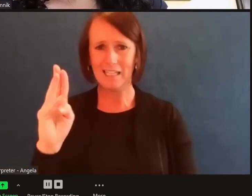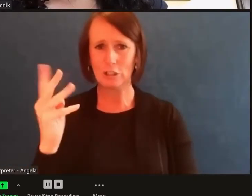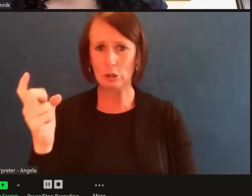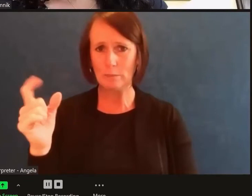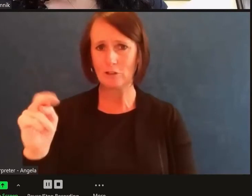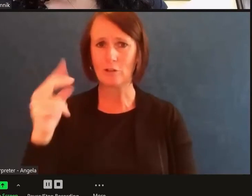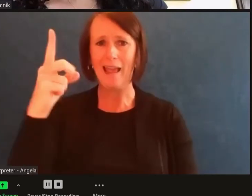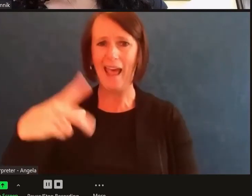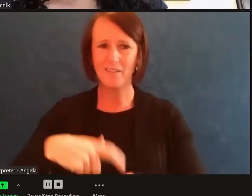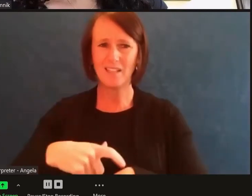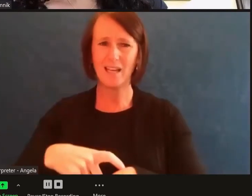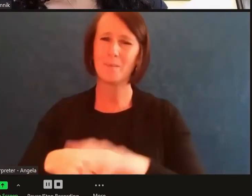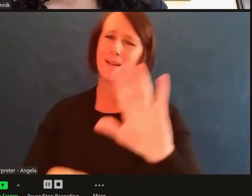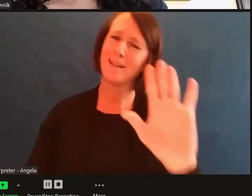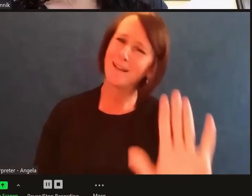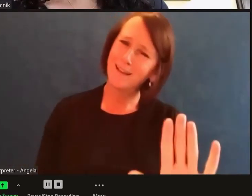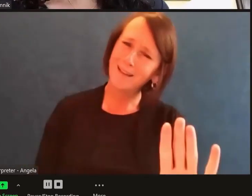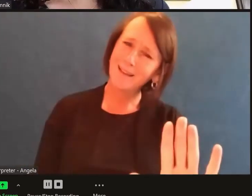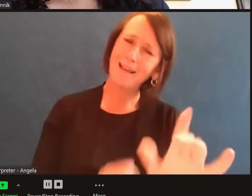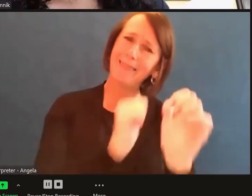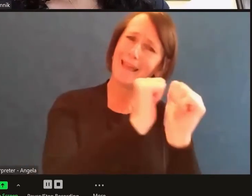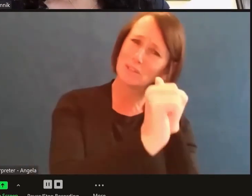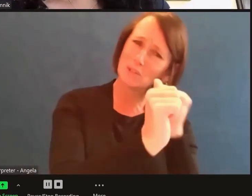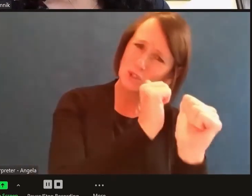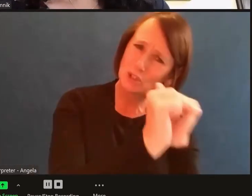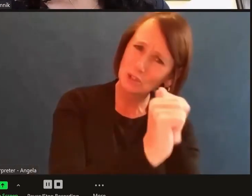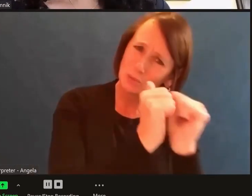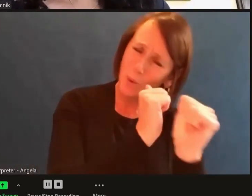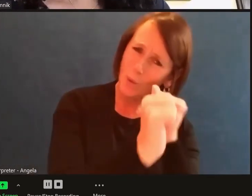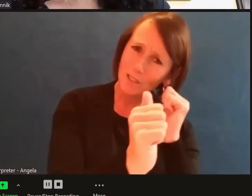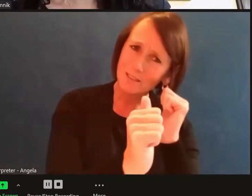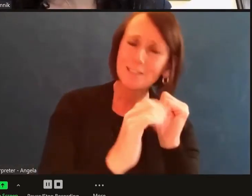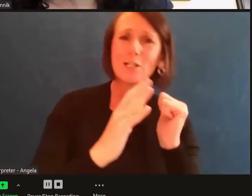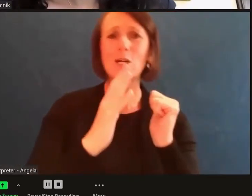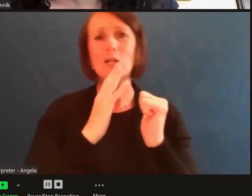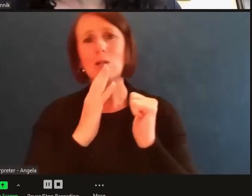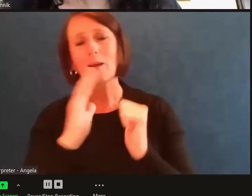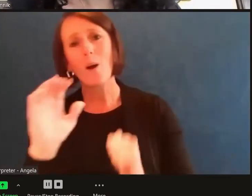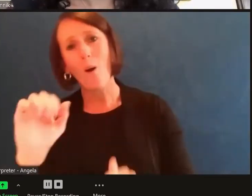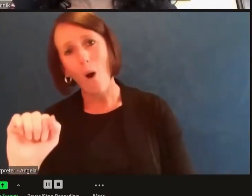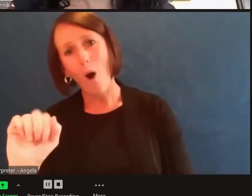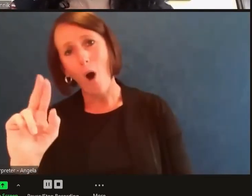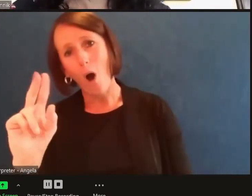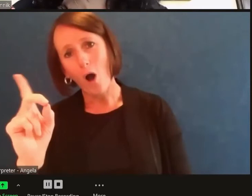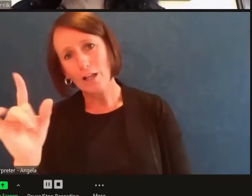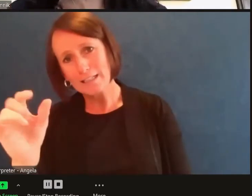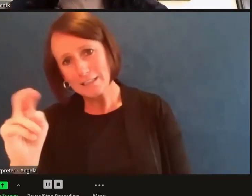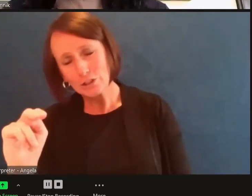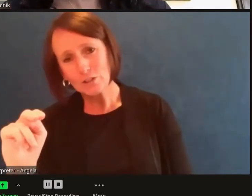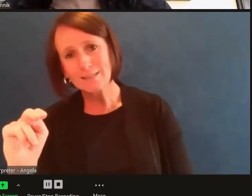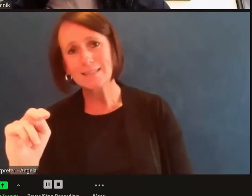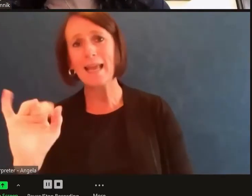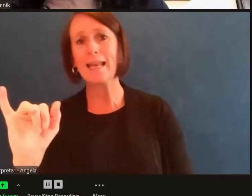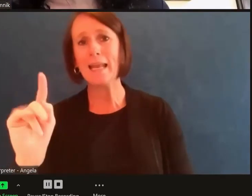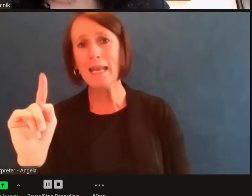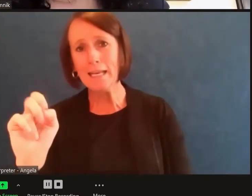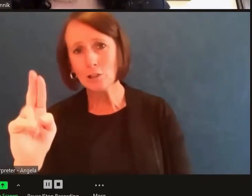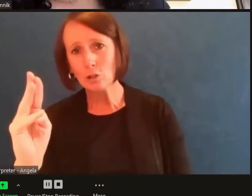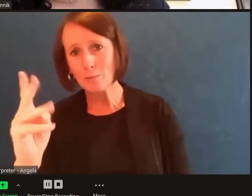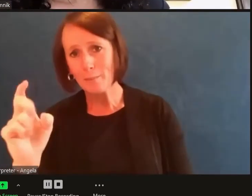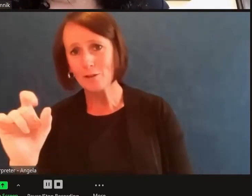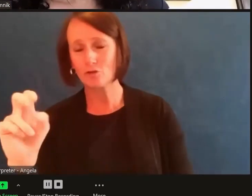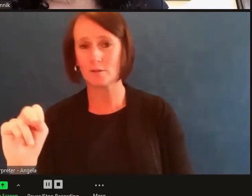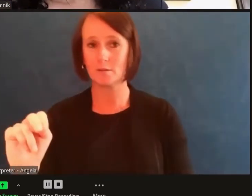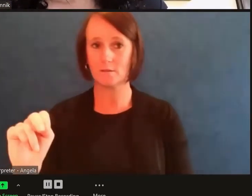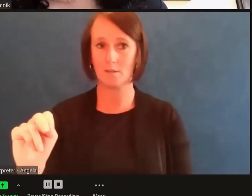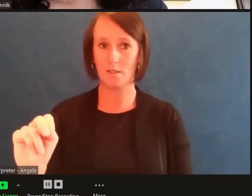halftime, and she said, no, it's auditions and intermission. I said, okay, I don't get that stuff. But then I was a line where my character